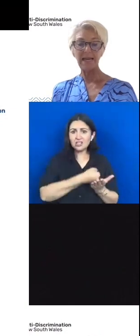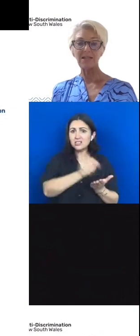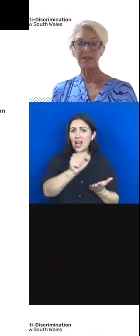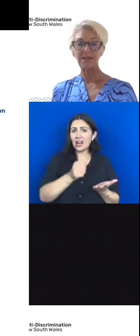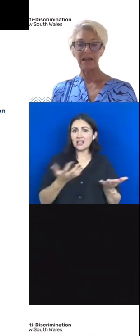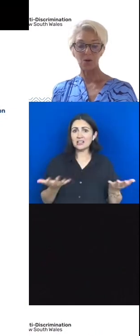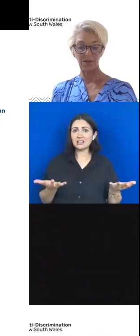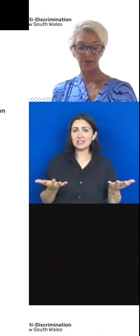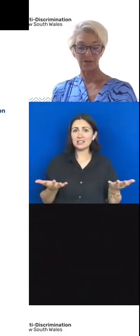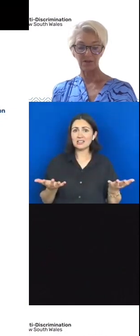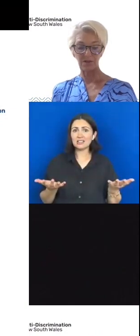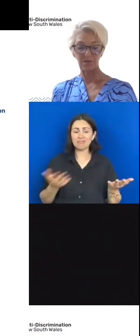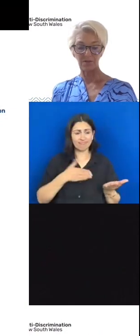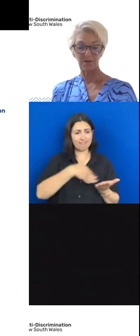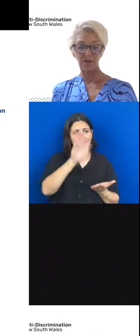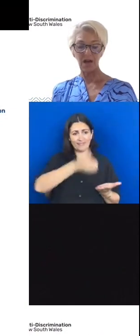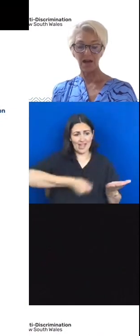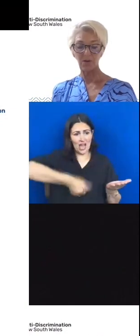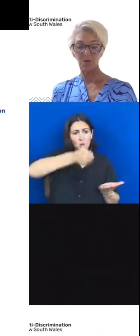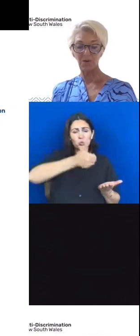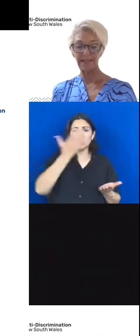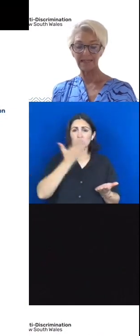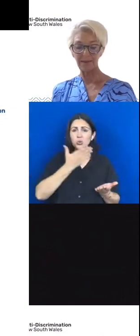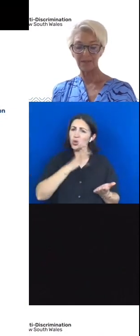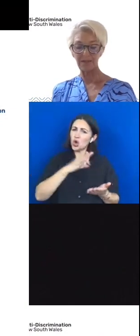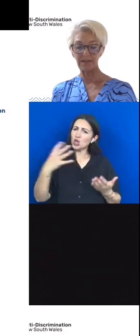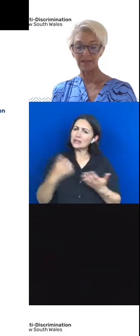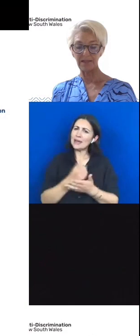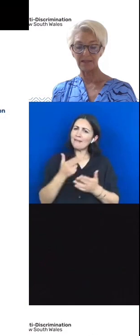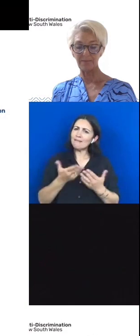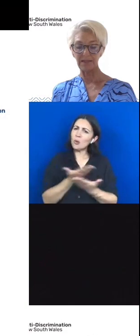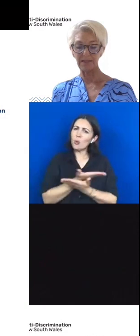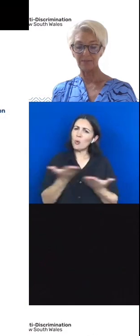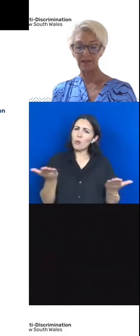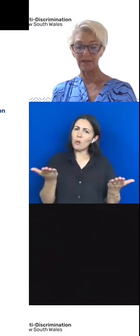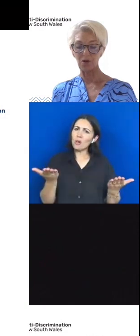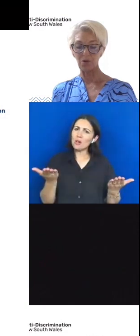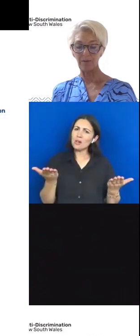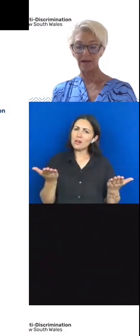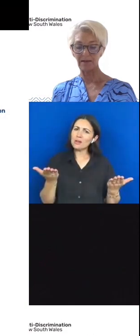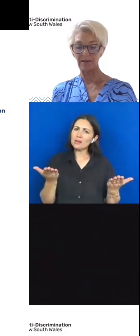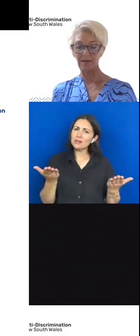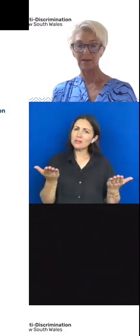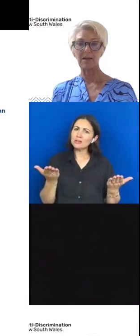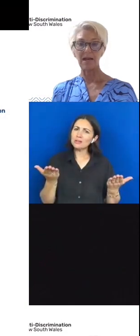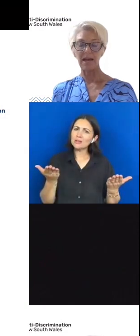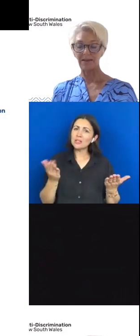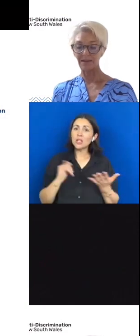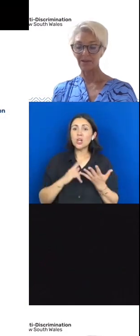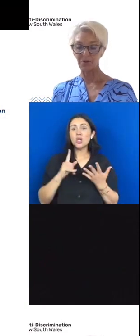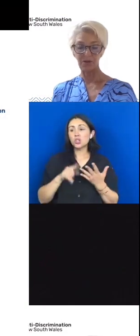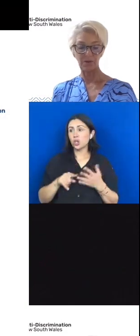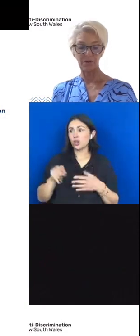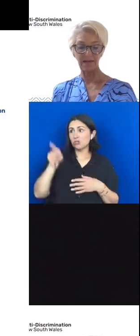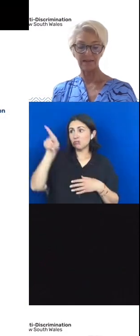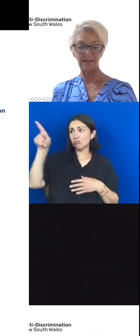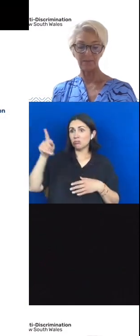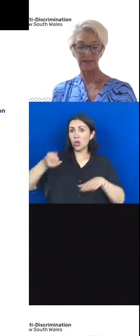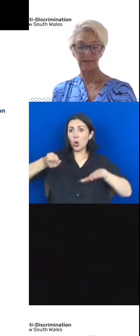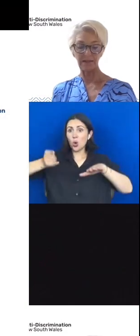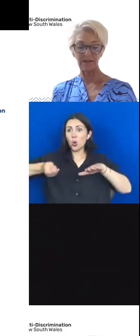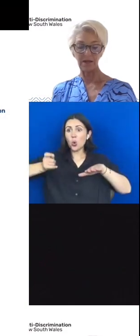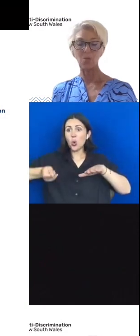In answering that question, the High Court accepted that the disability played no part and the student without